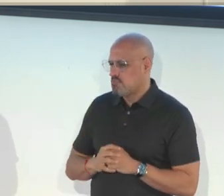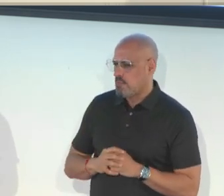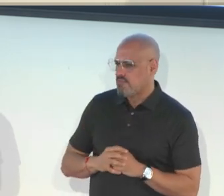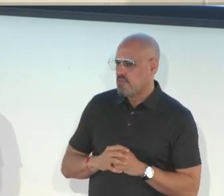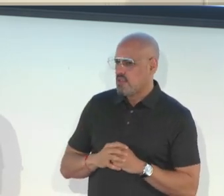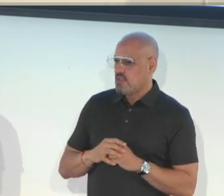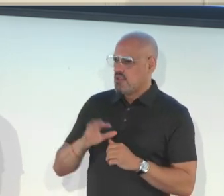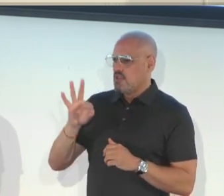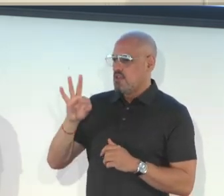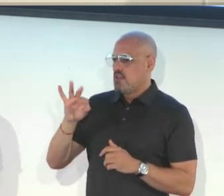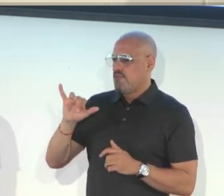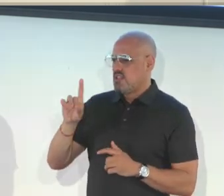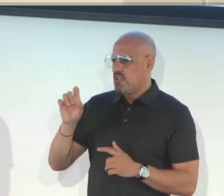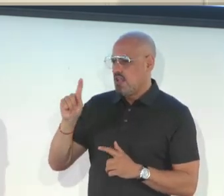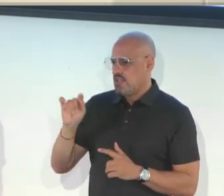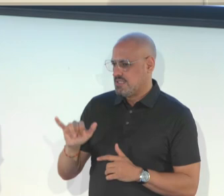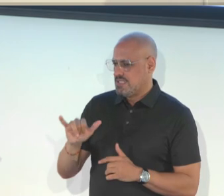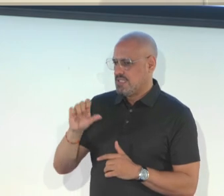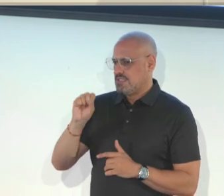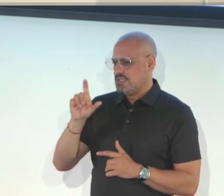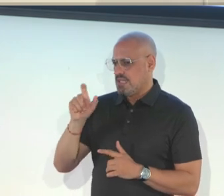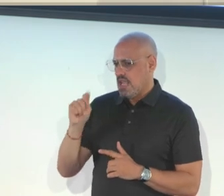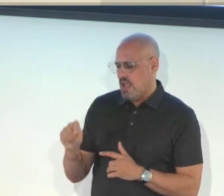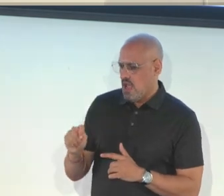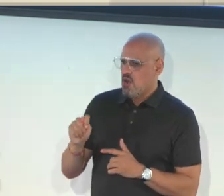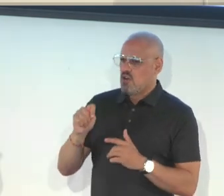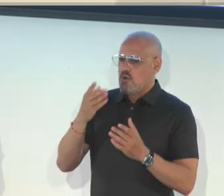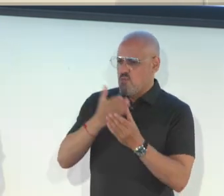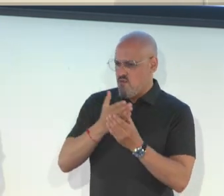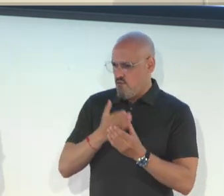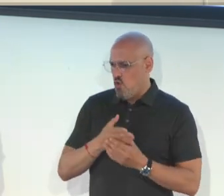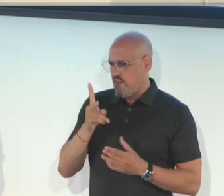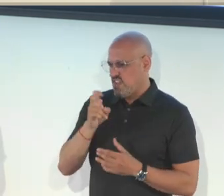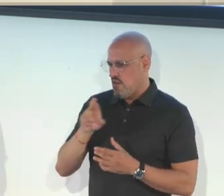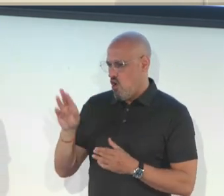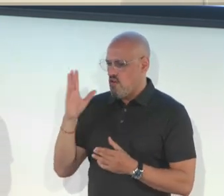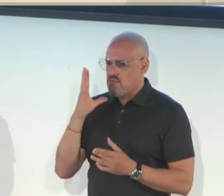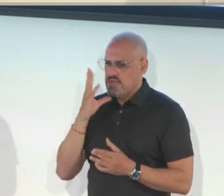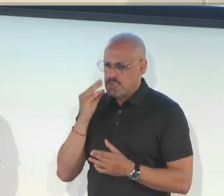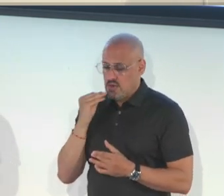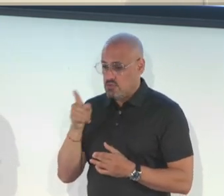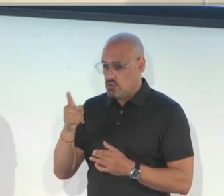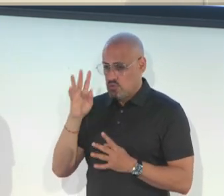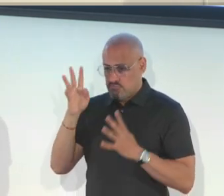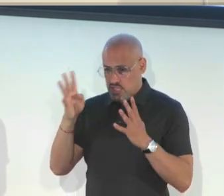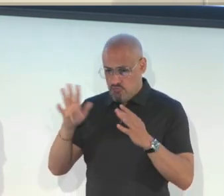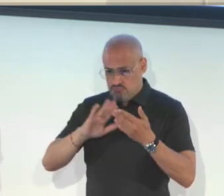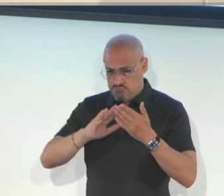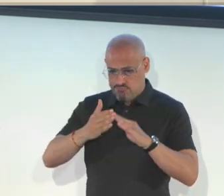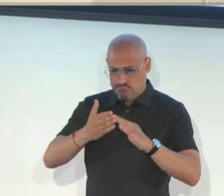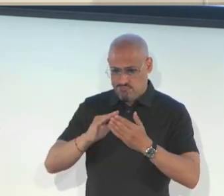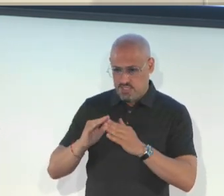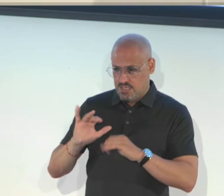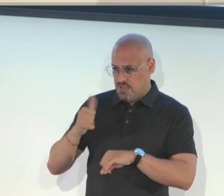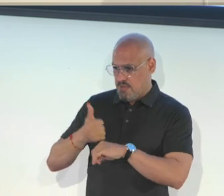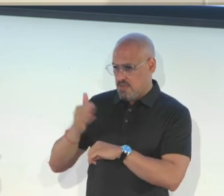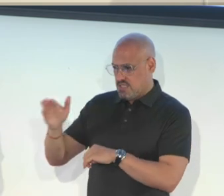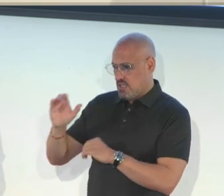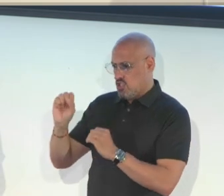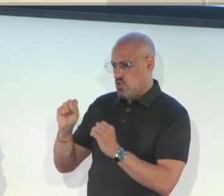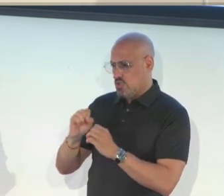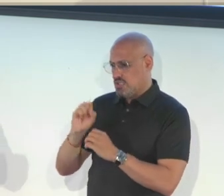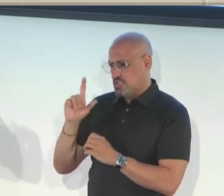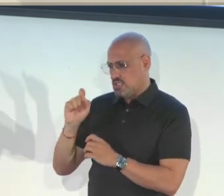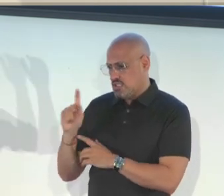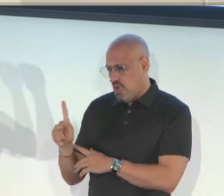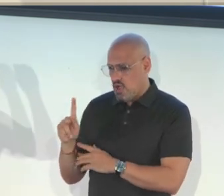was a Fidelity stock portfolio VR experience where you would generate a city based on your stock performance,